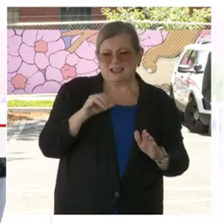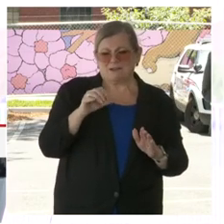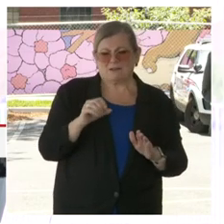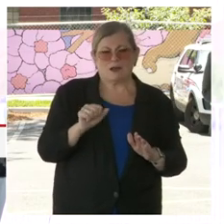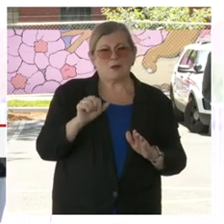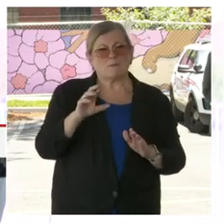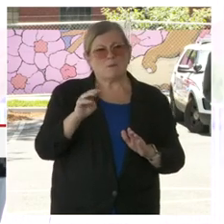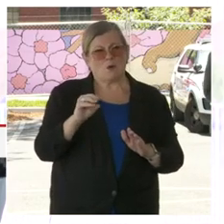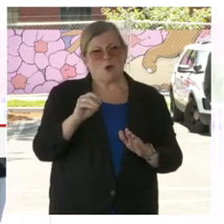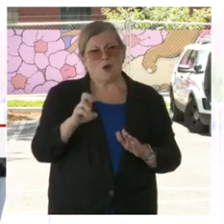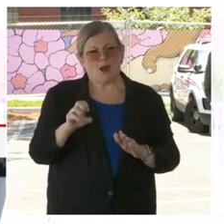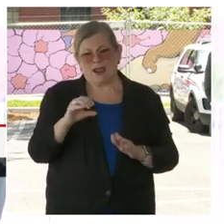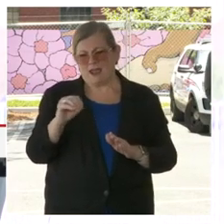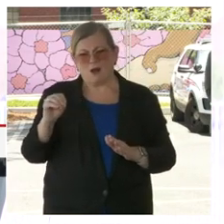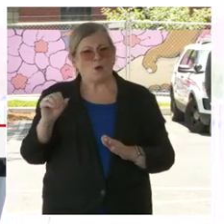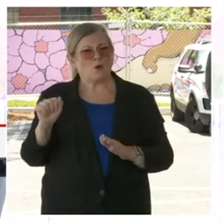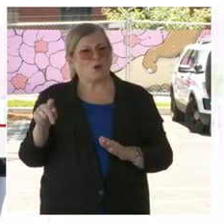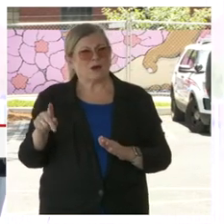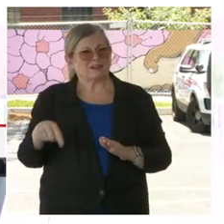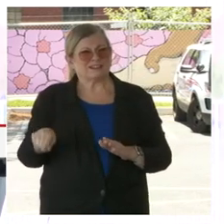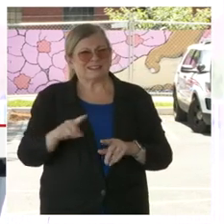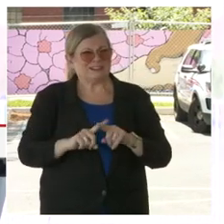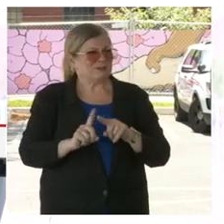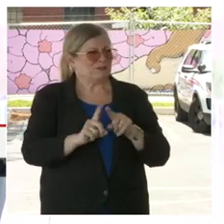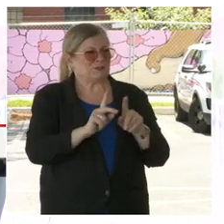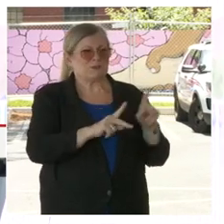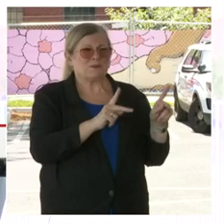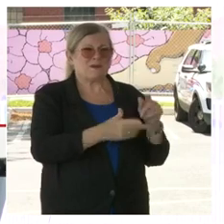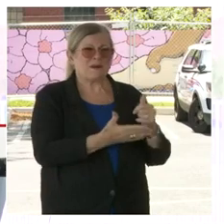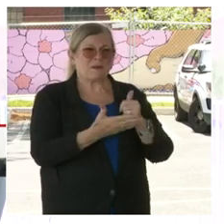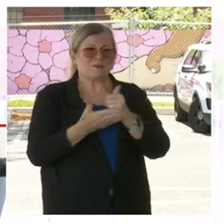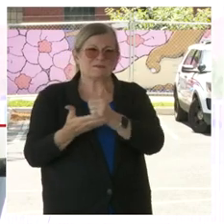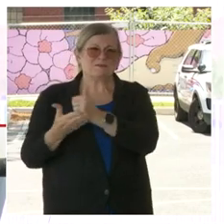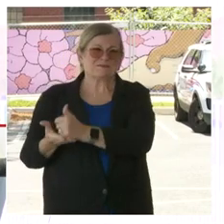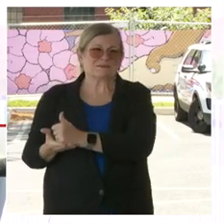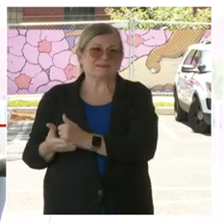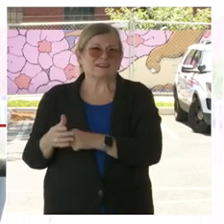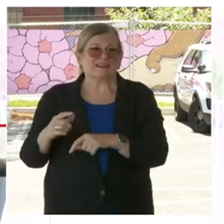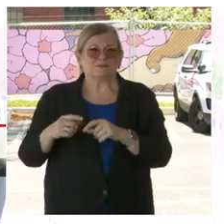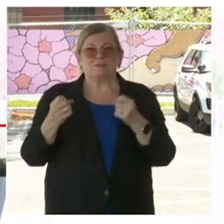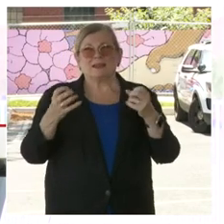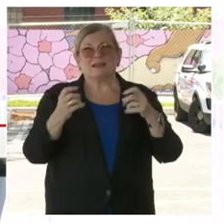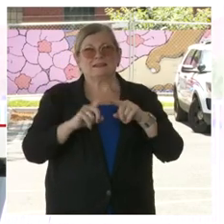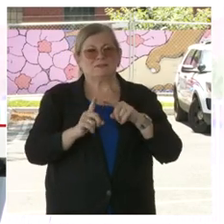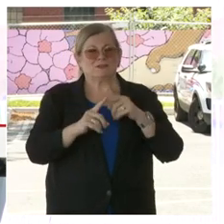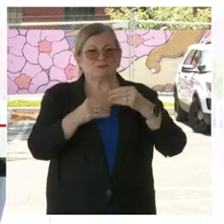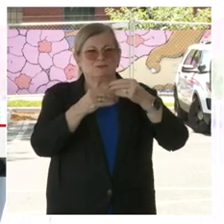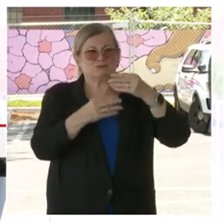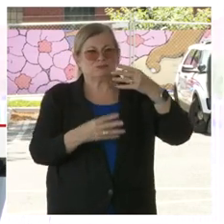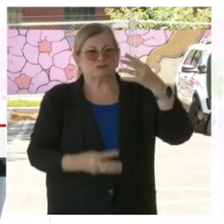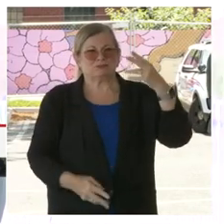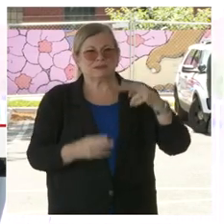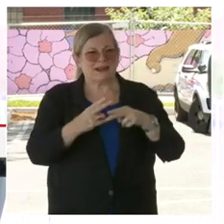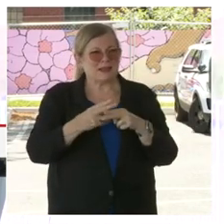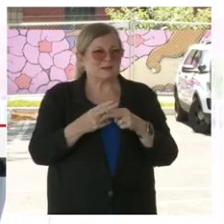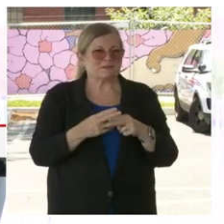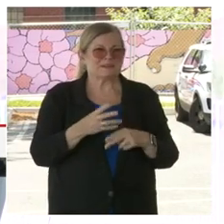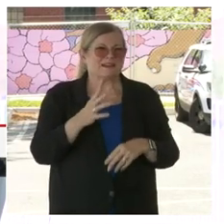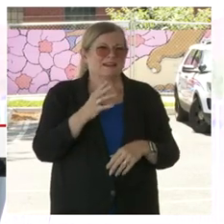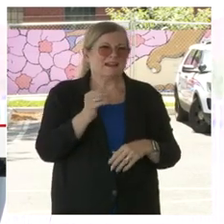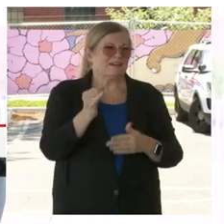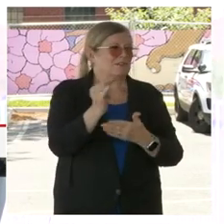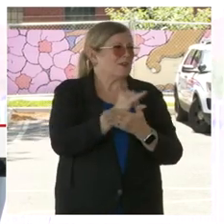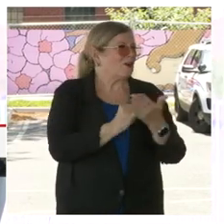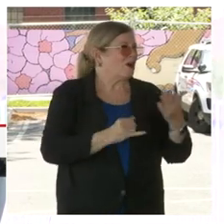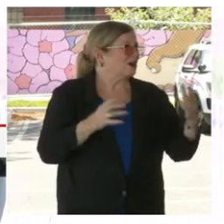Pennell, Jaron Hill Lockridge, Absalom Jordan, Finest Jones, Wendell Kwan, Kiana Jones, whose art you'll see around the event today,